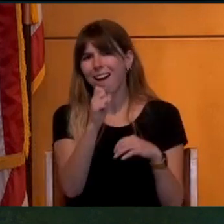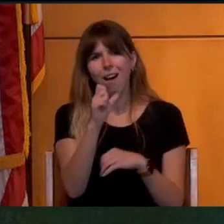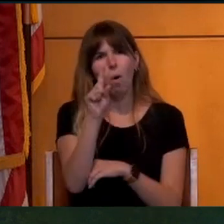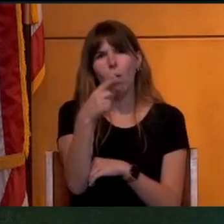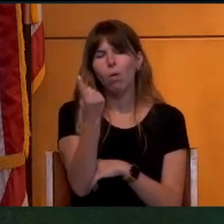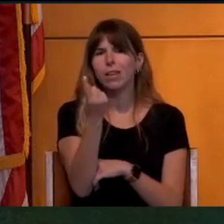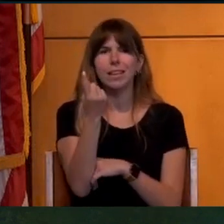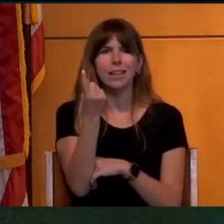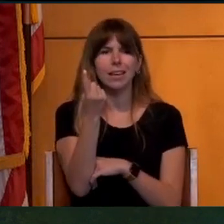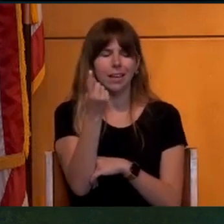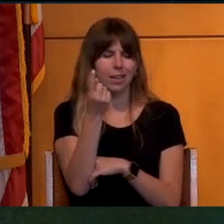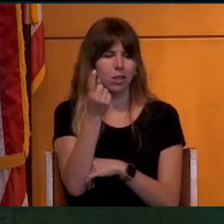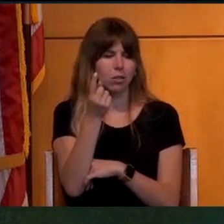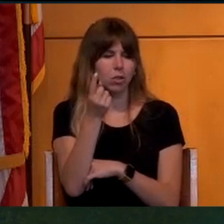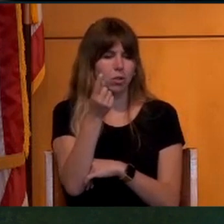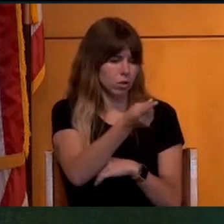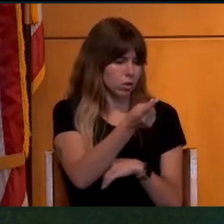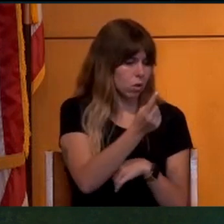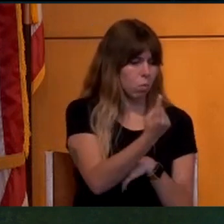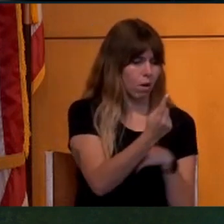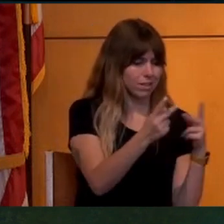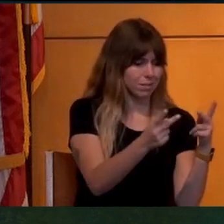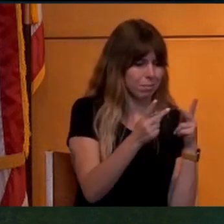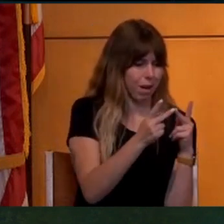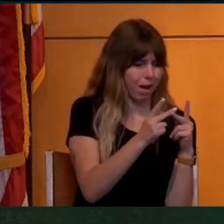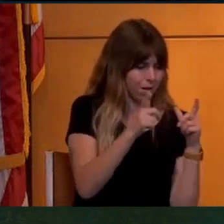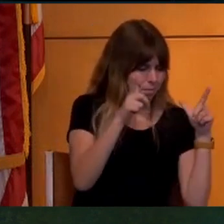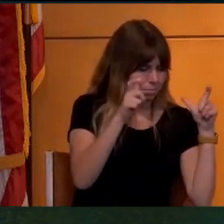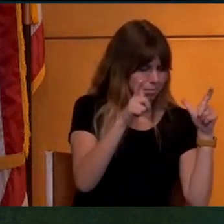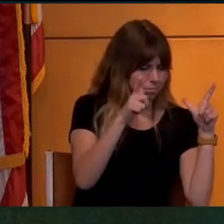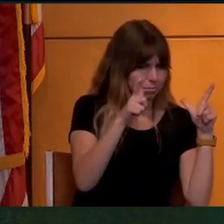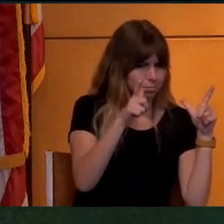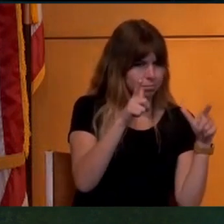looking at one spot and driving on. We have to do our zigzags and get the